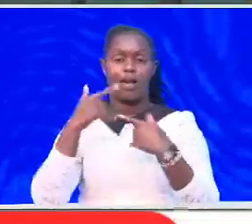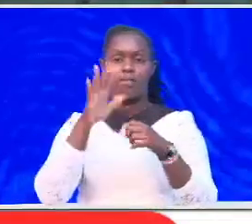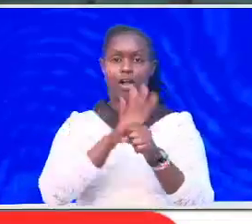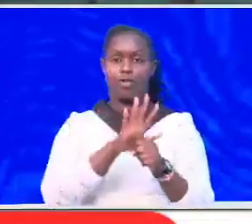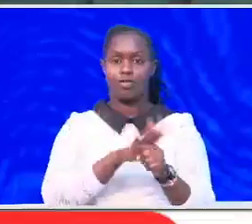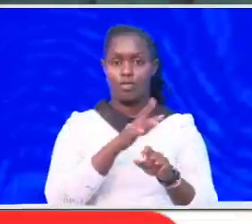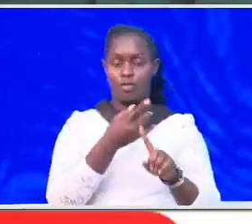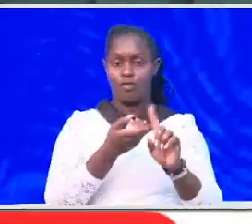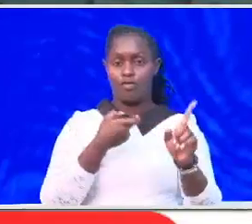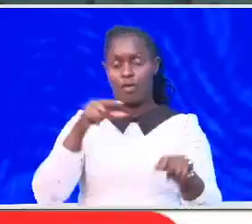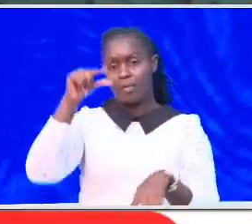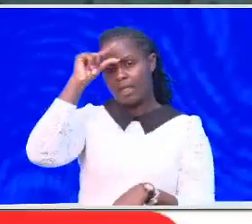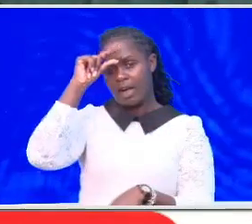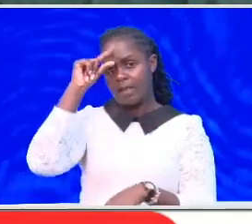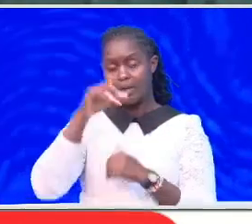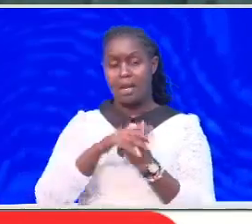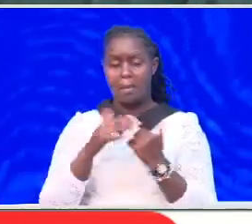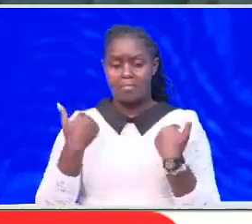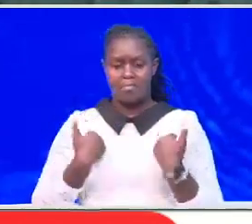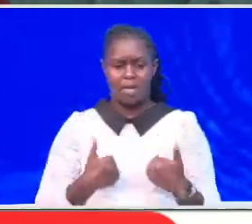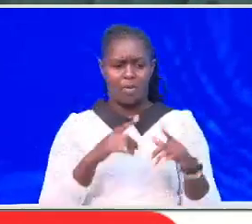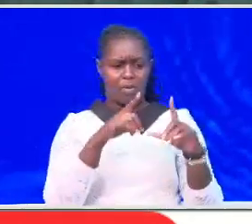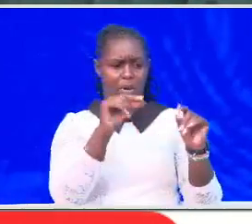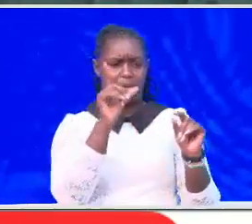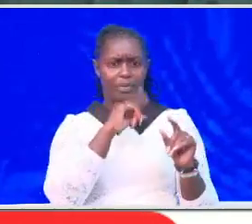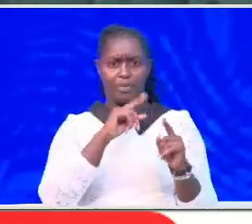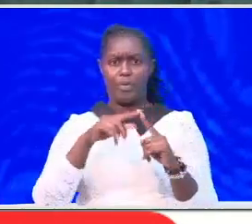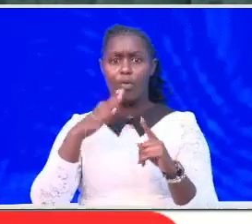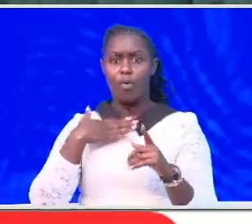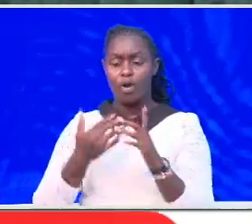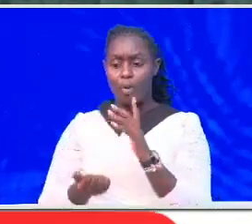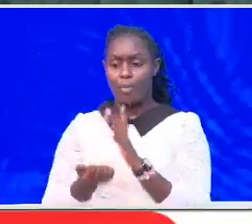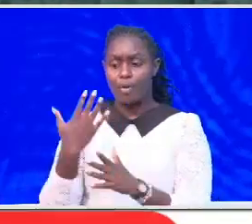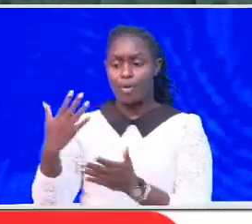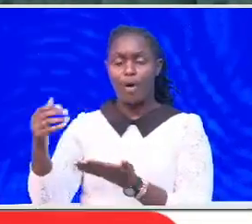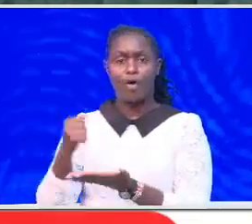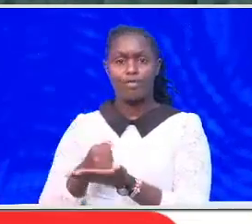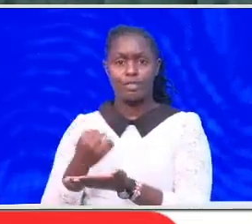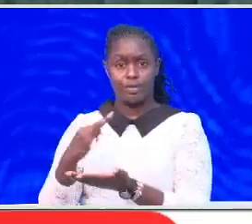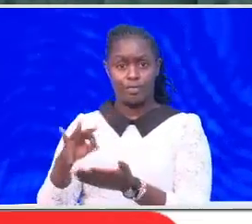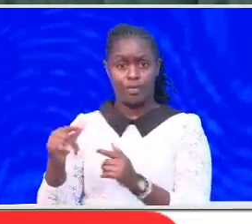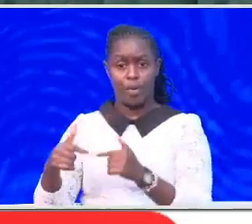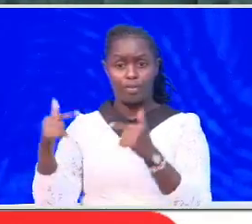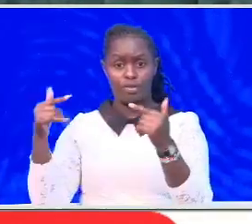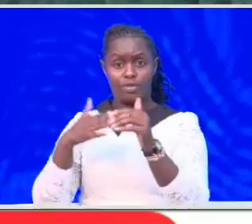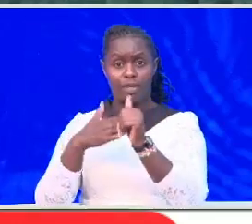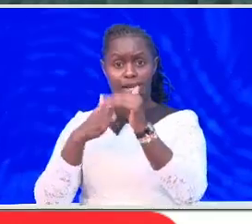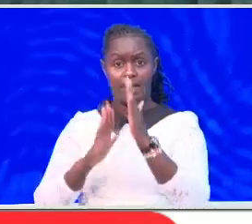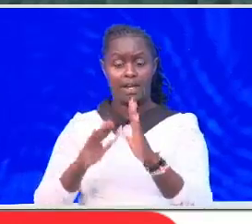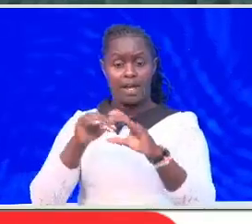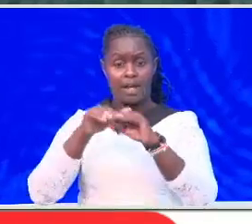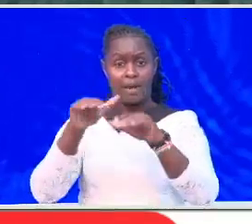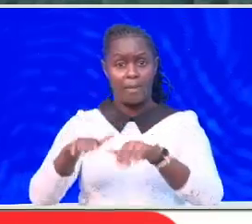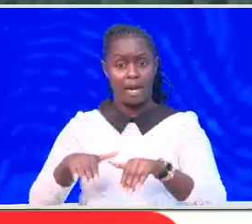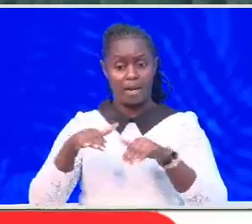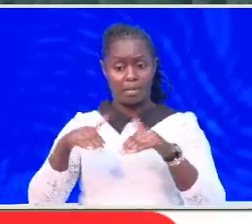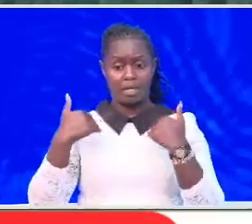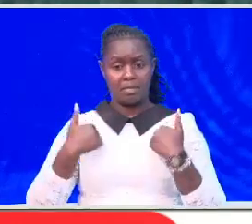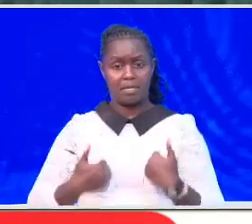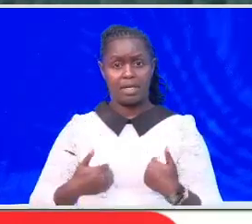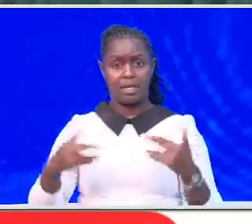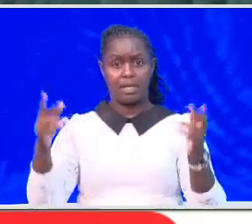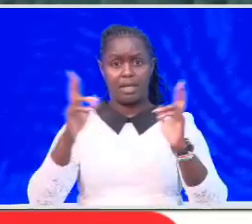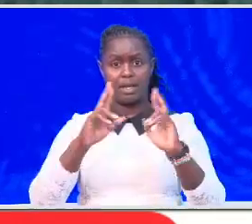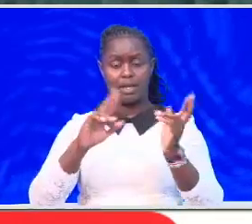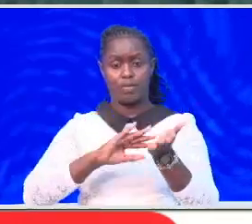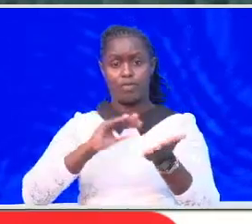government. Nimesema vile vile kama wanataka tutengeneze ofisi ya leader of opposition kule bunge, niko tayari to fund